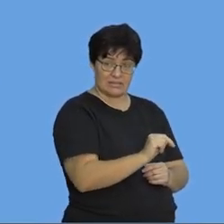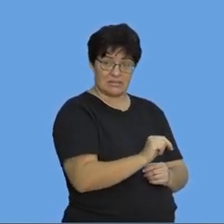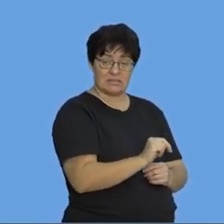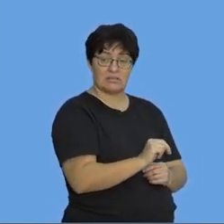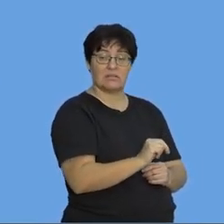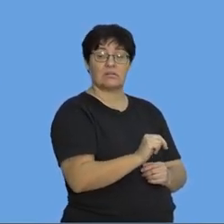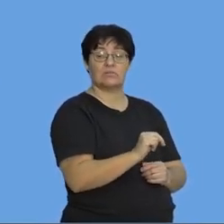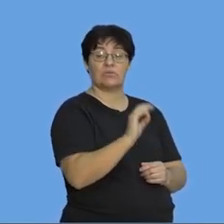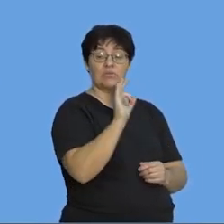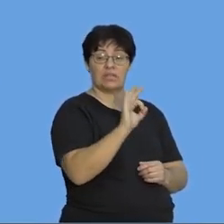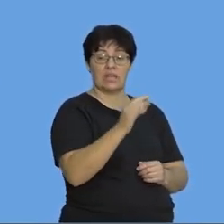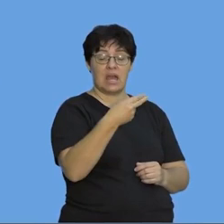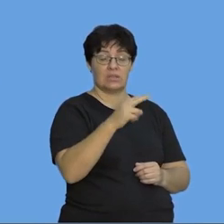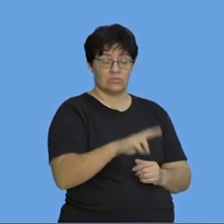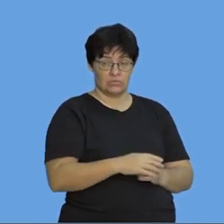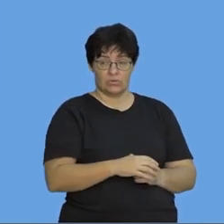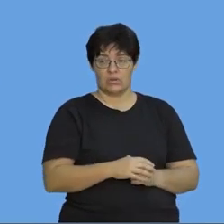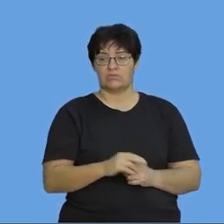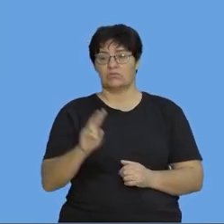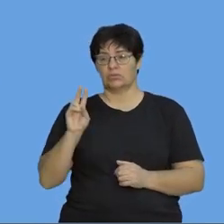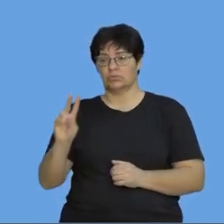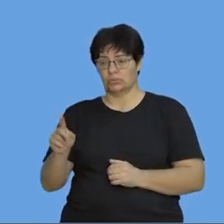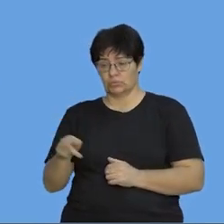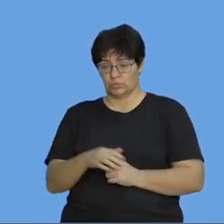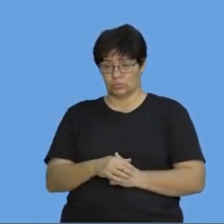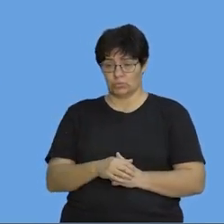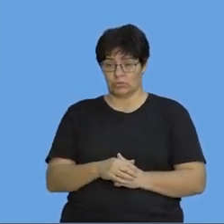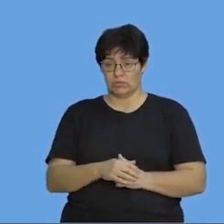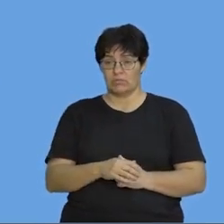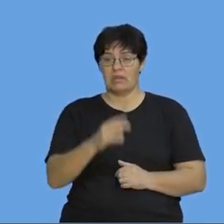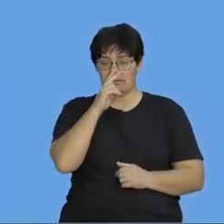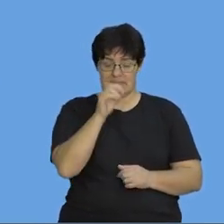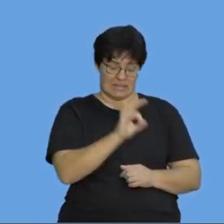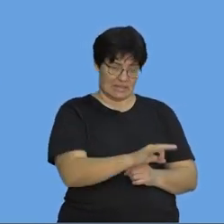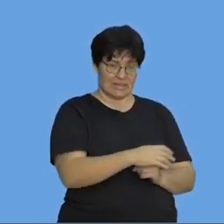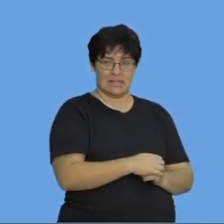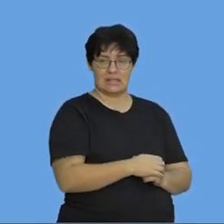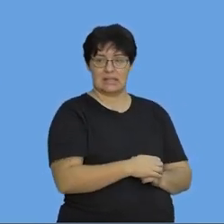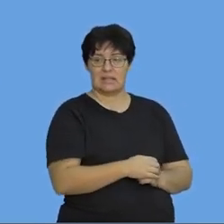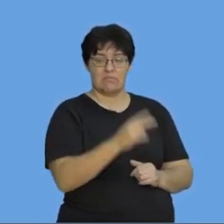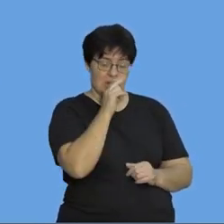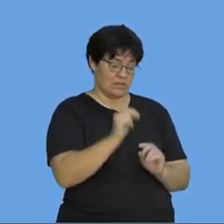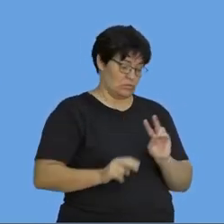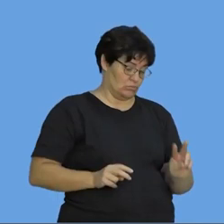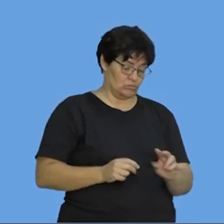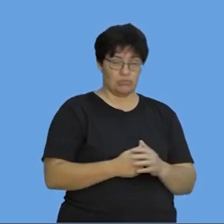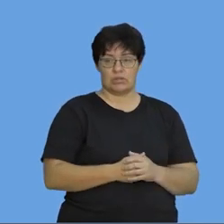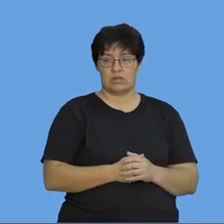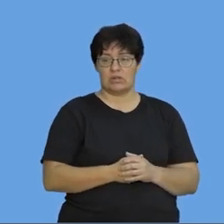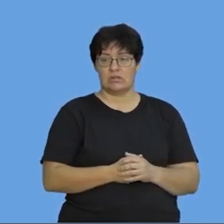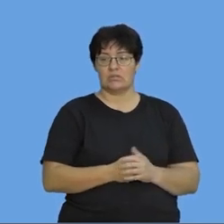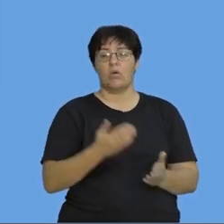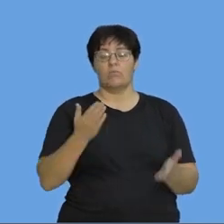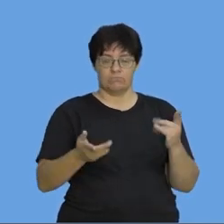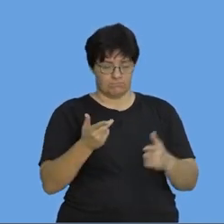of hydrogen is to 2 moles of ammonia. So we need a 3 there and we need a 2 there. Okay, so that's the stoichiometric ratio